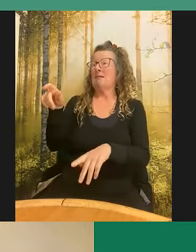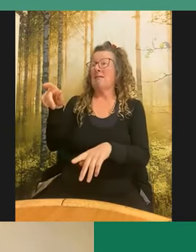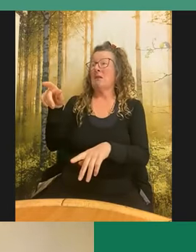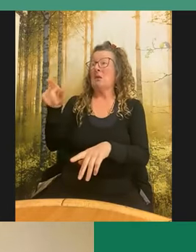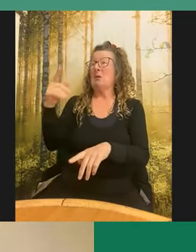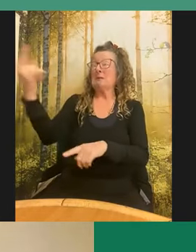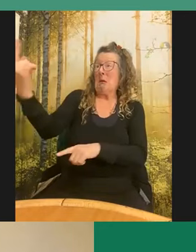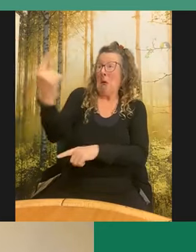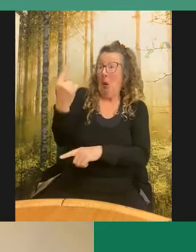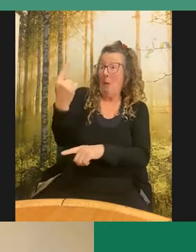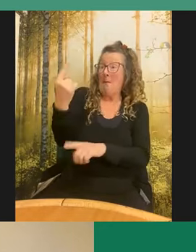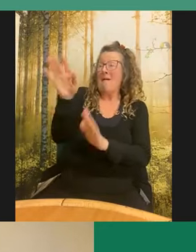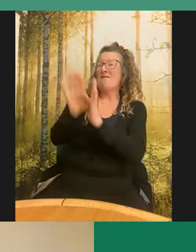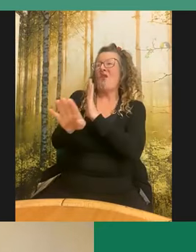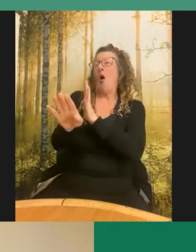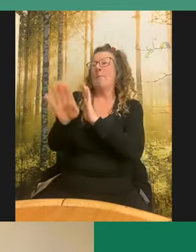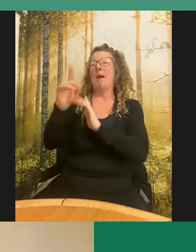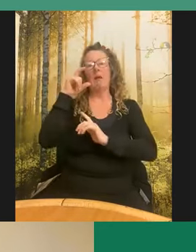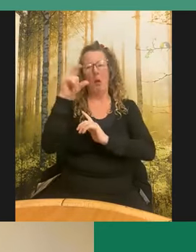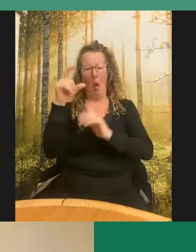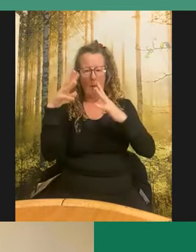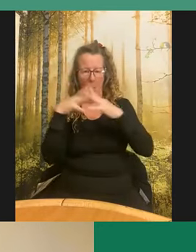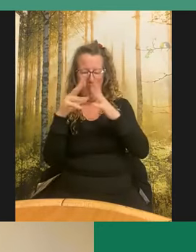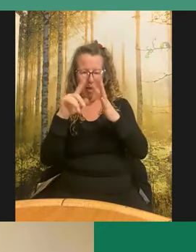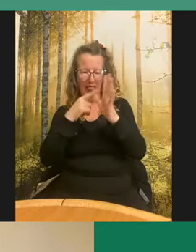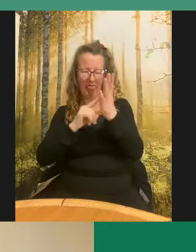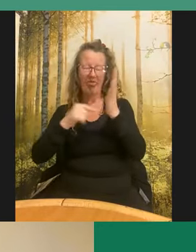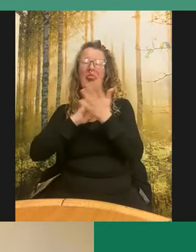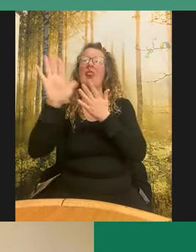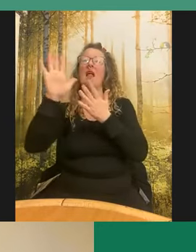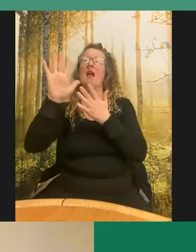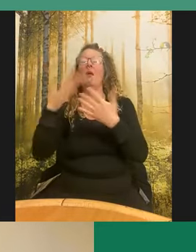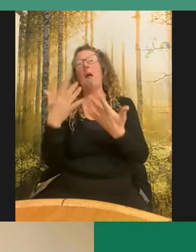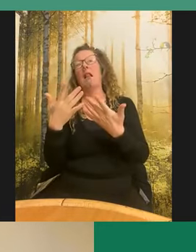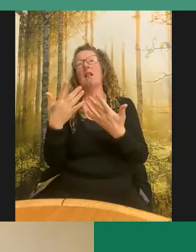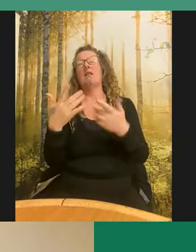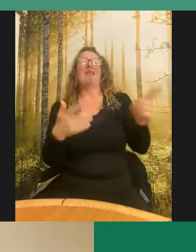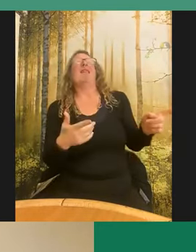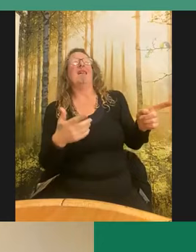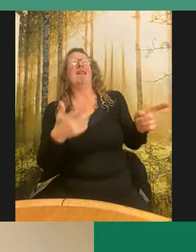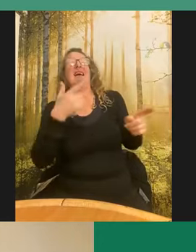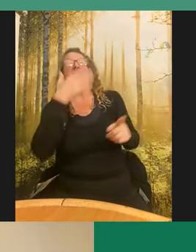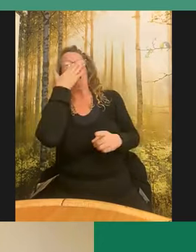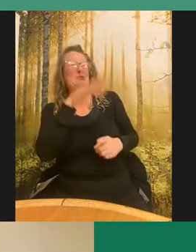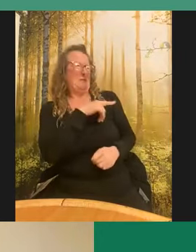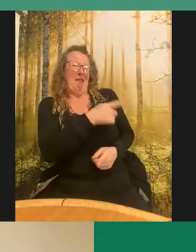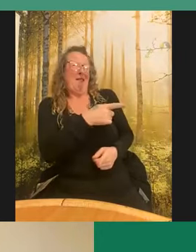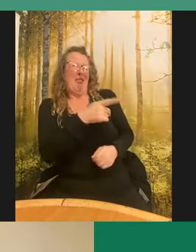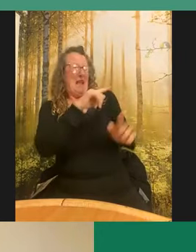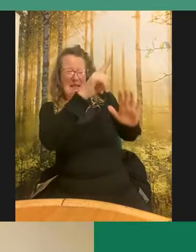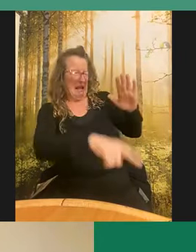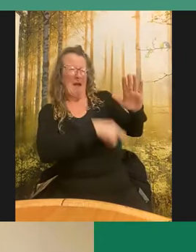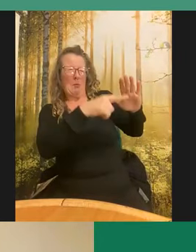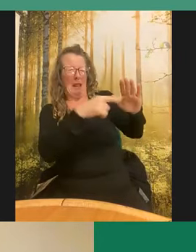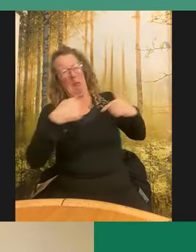side of the Commonwealth, you know, there is this side of things that, well, they didn't have the wheel, so they weren't civilized, and when we got there, we civilized them, you know, and